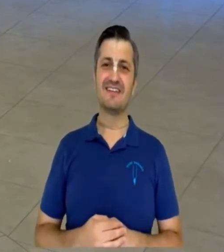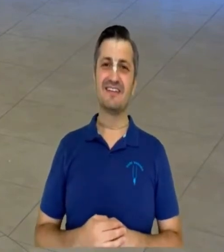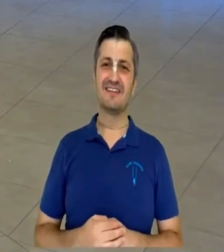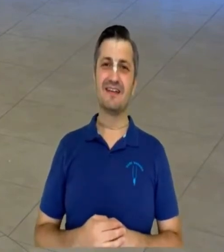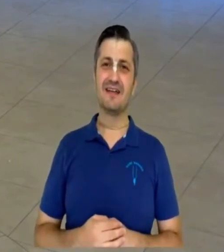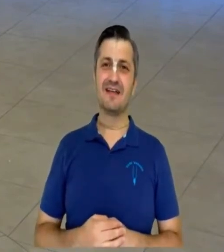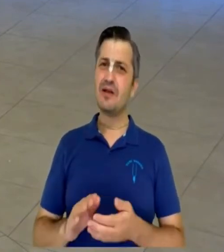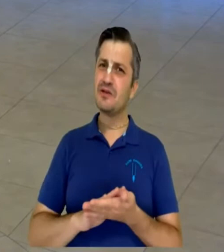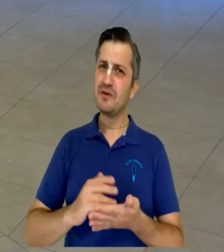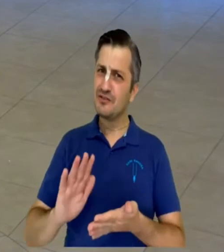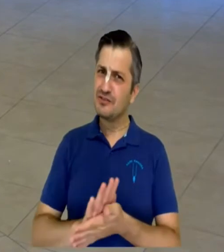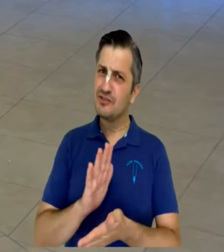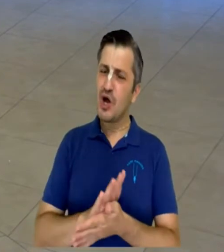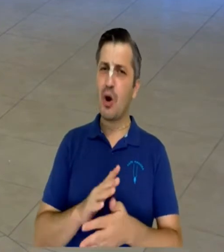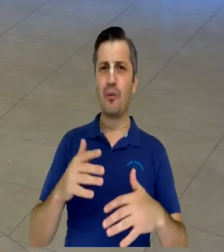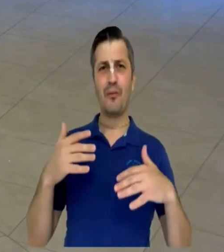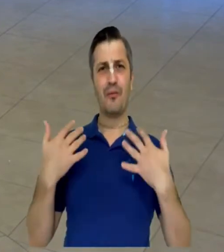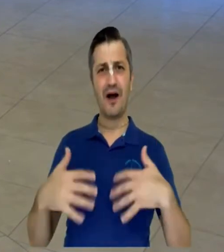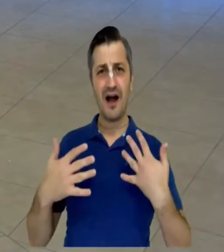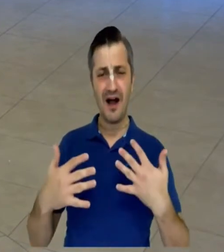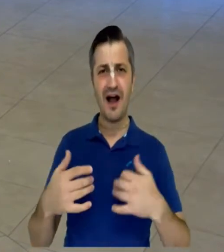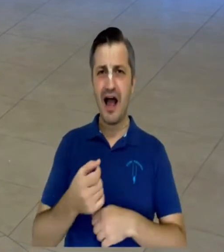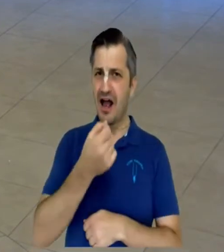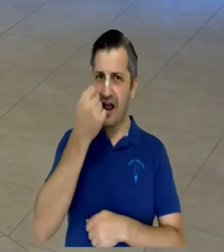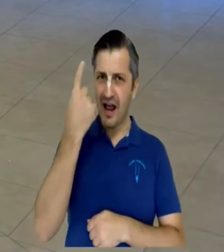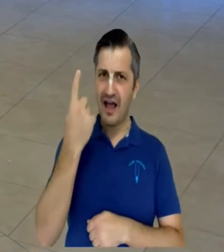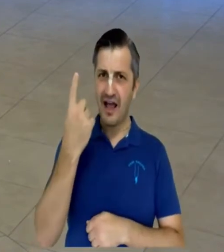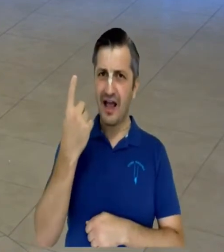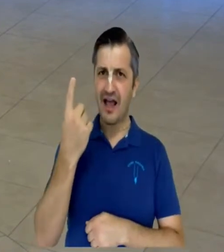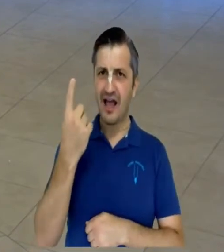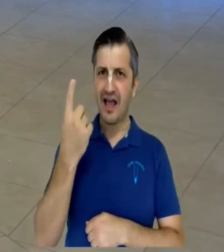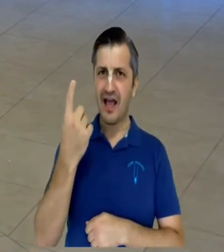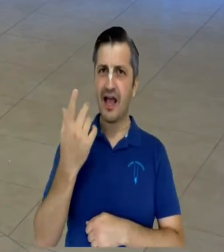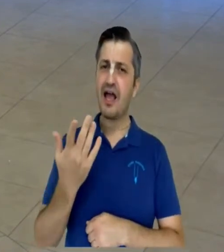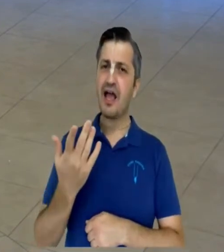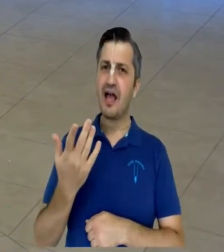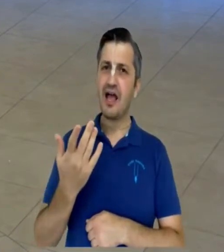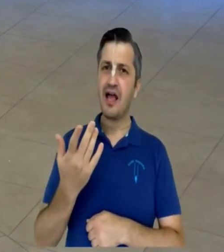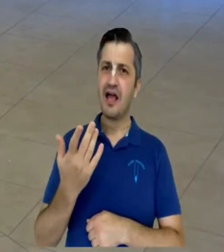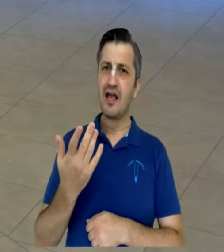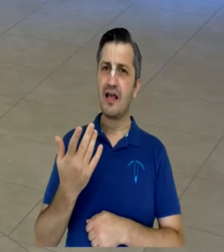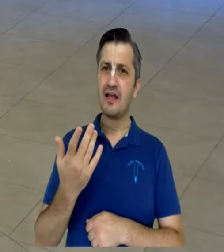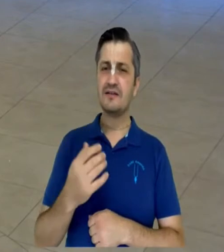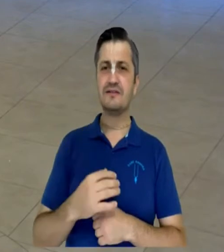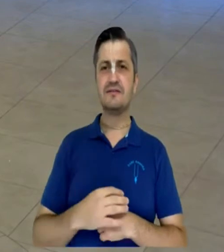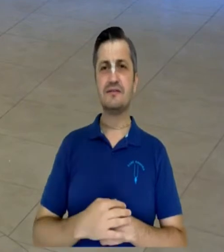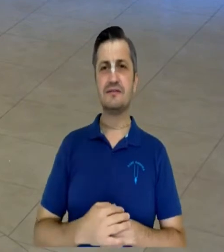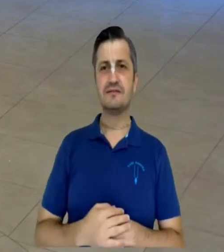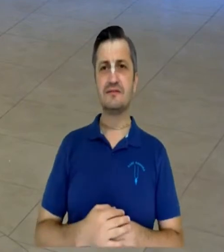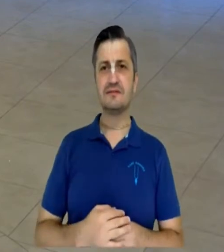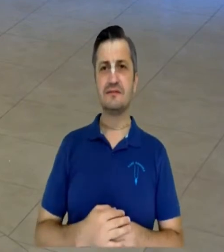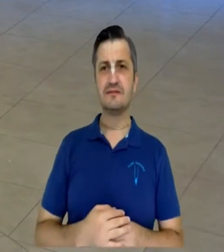to actually understand that even though we do experience mortality around us of the